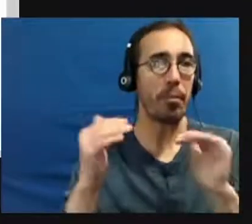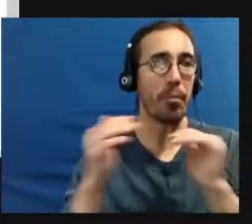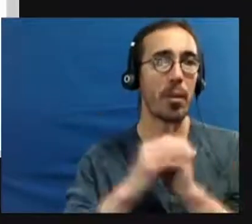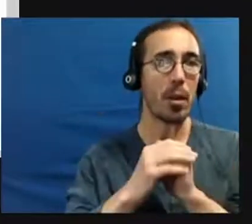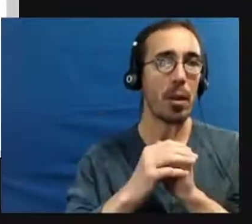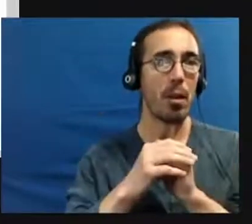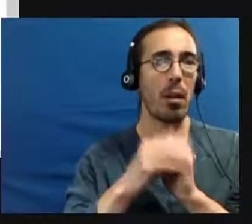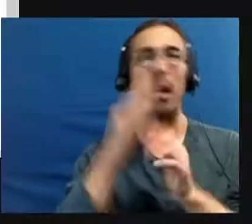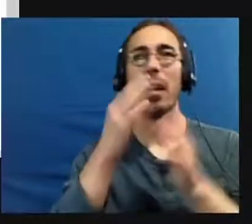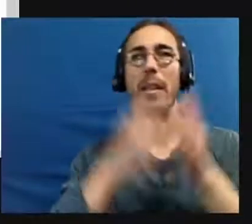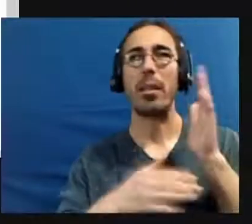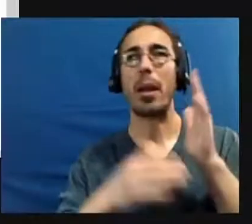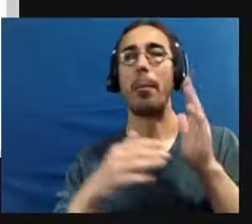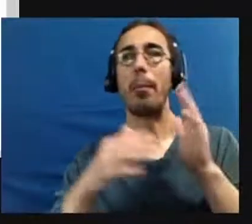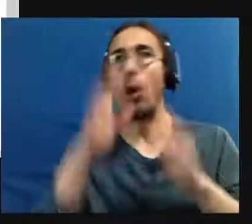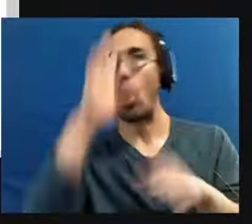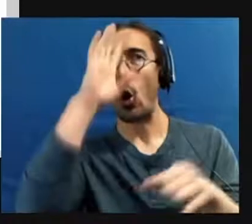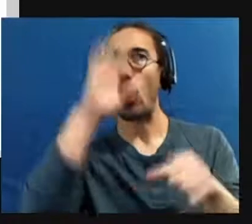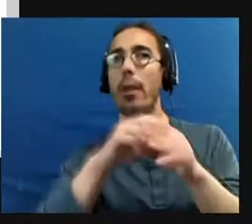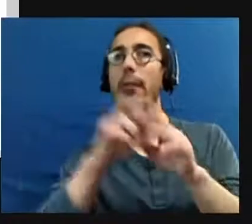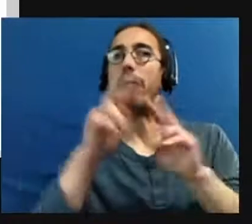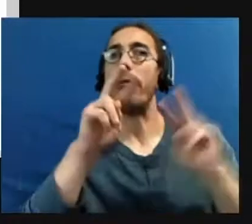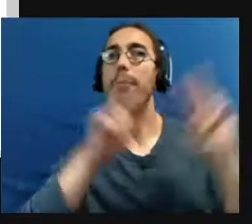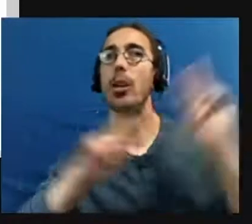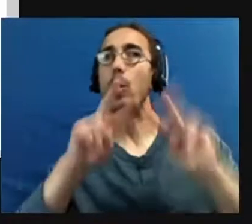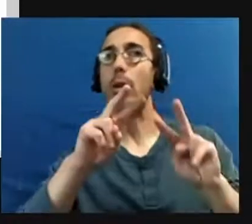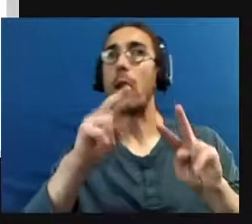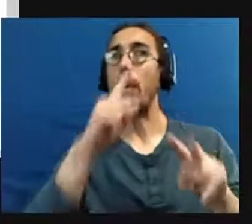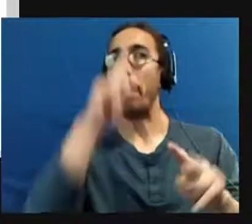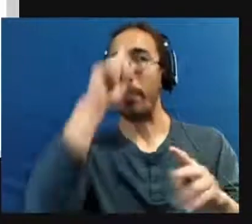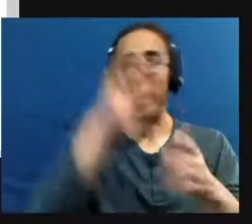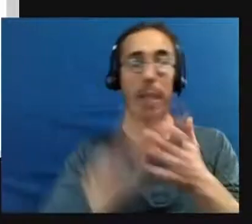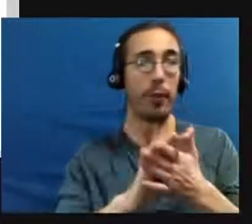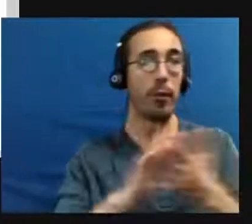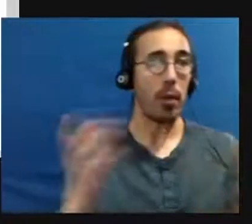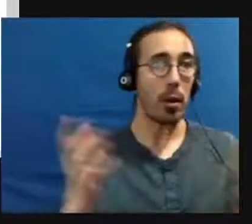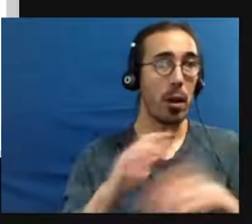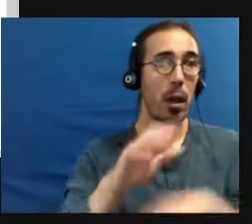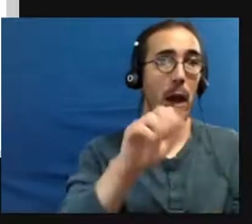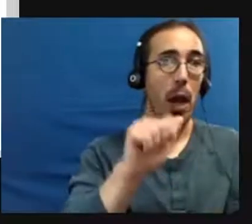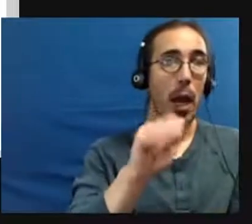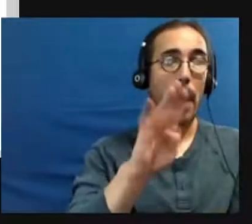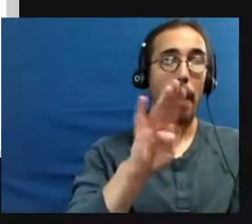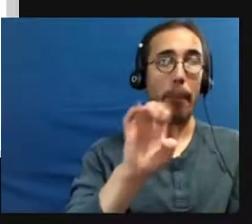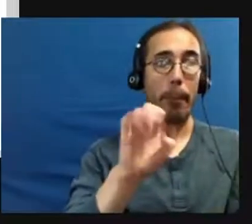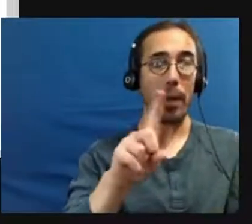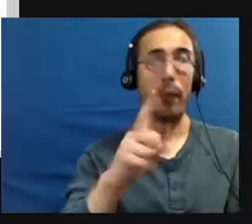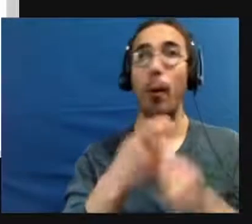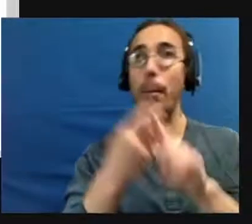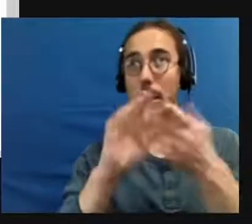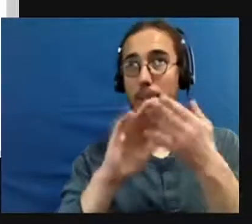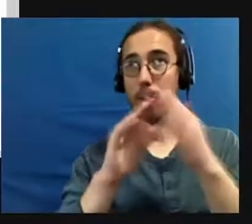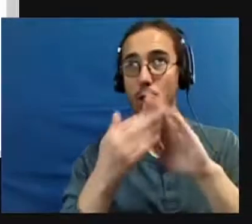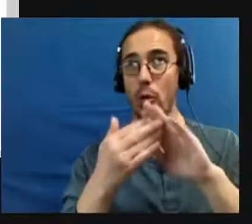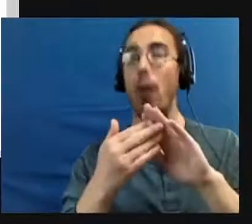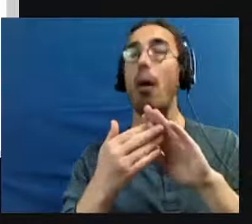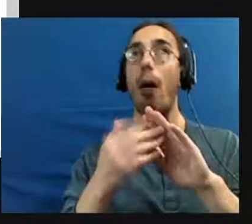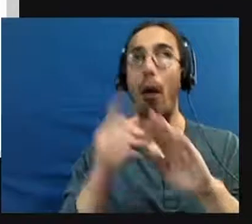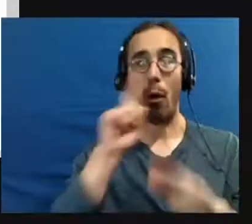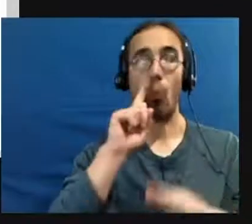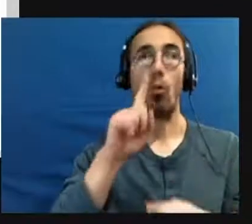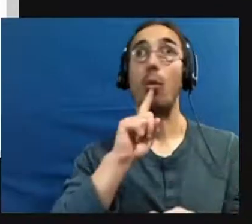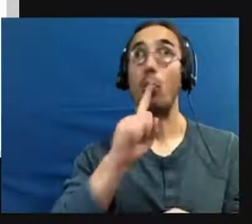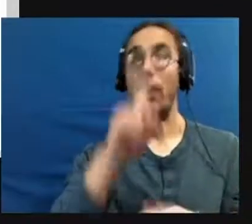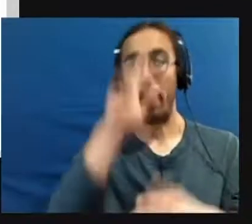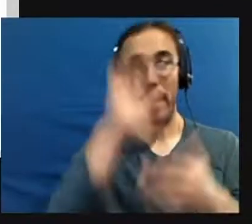viewers relate to and think are probably are autistic. Abed from Community, who I personally most relate to. Data from